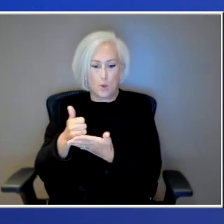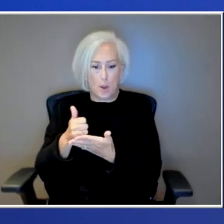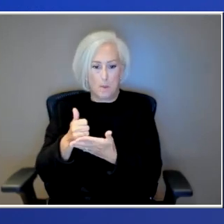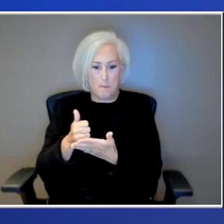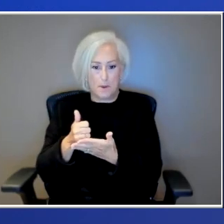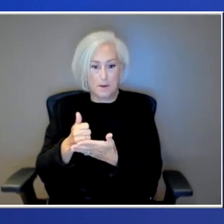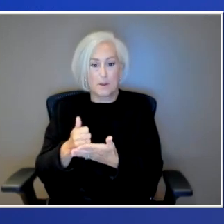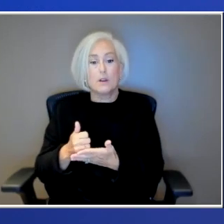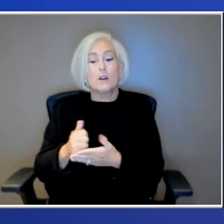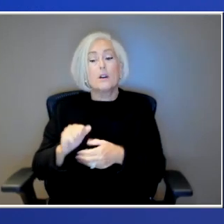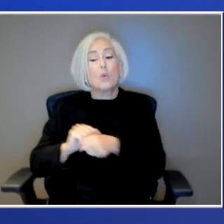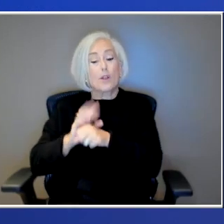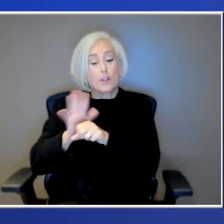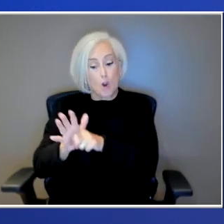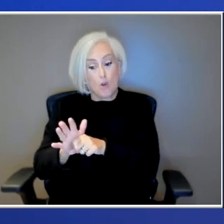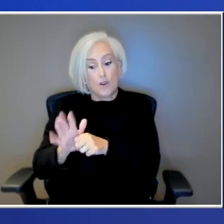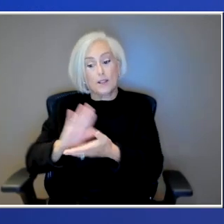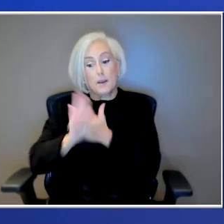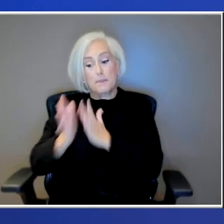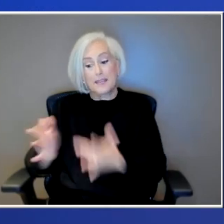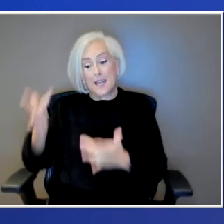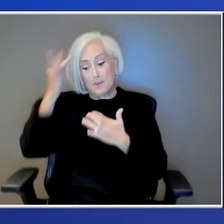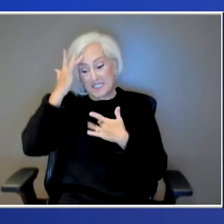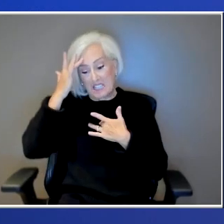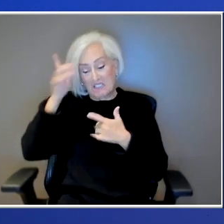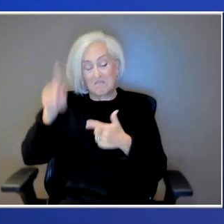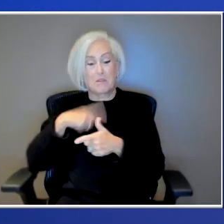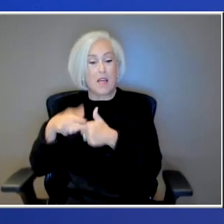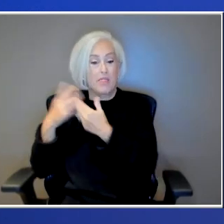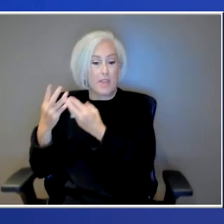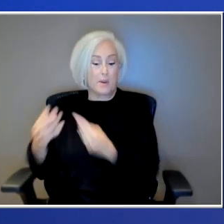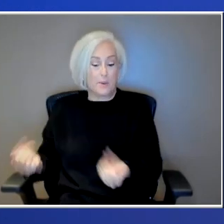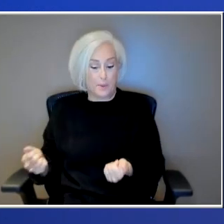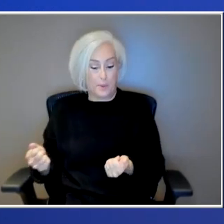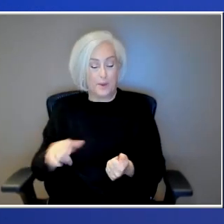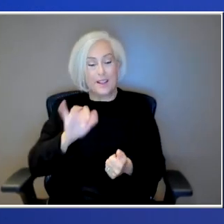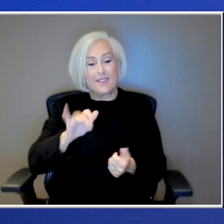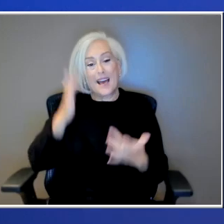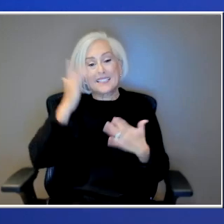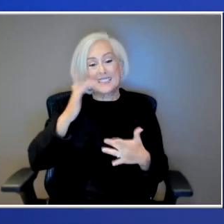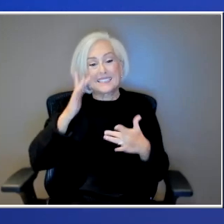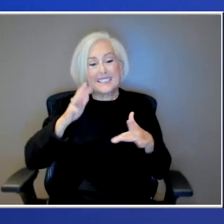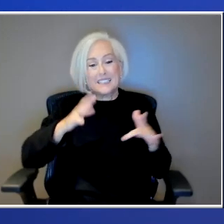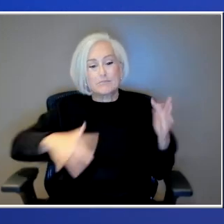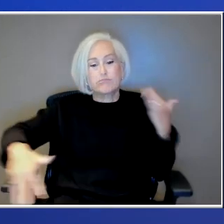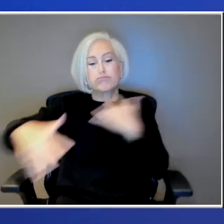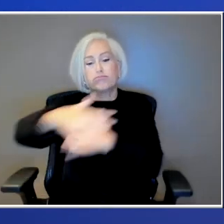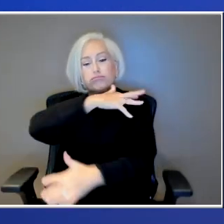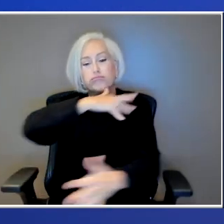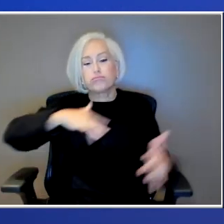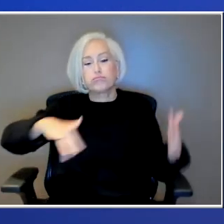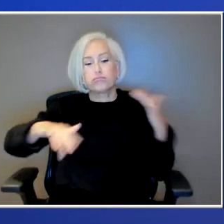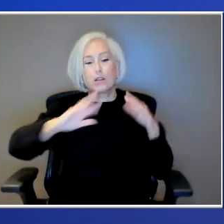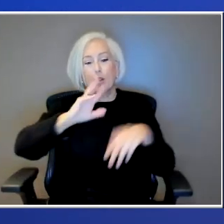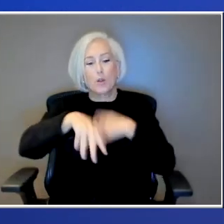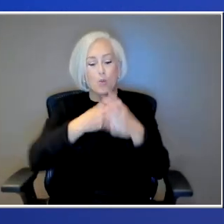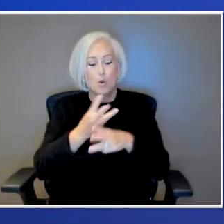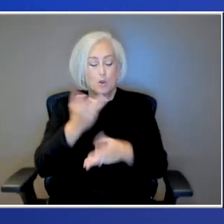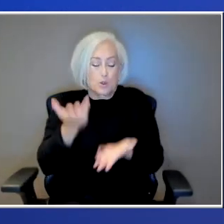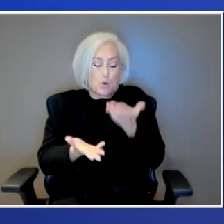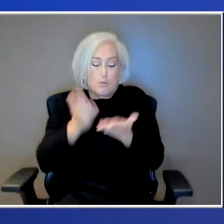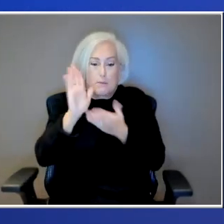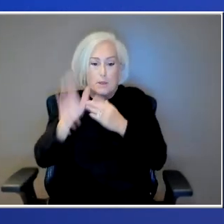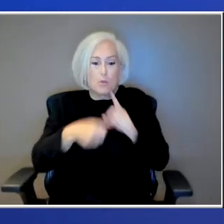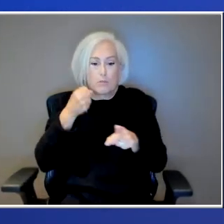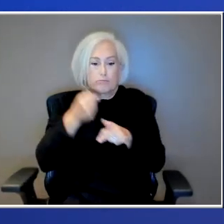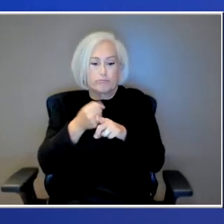unfortunately, it is circulating around the world. So there is that chance that you're going to get reinfected in several months or